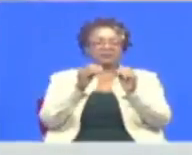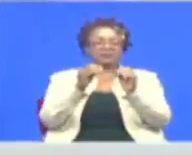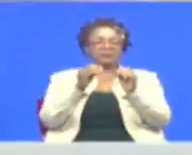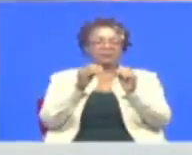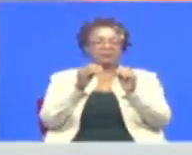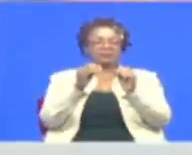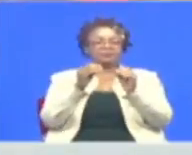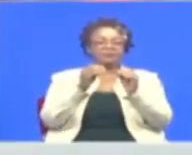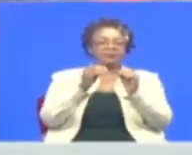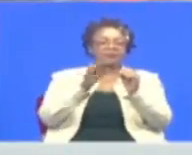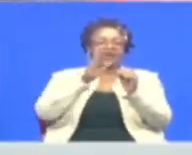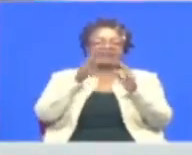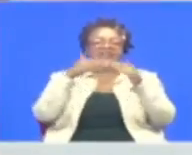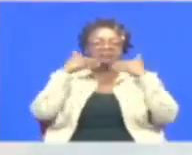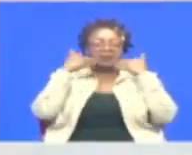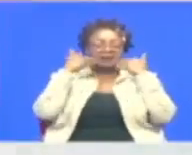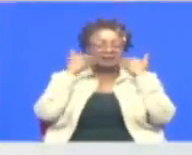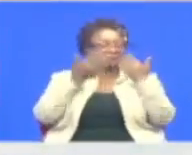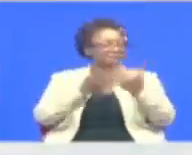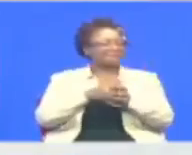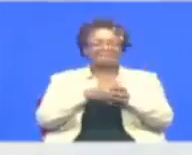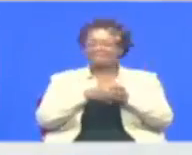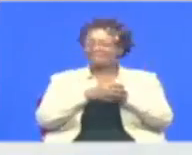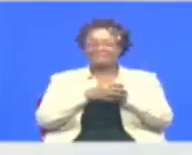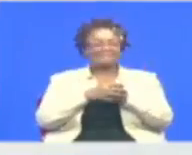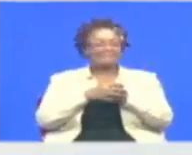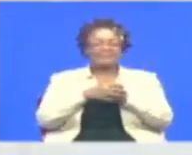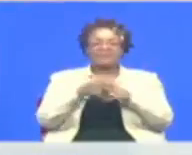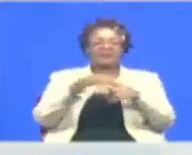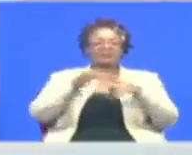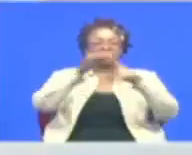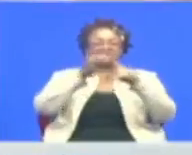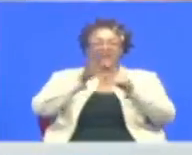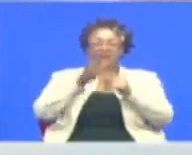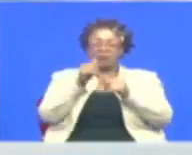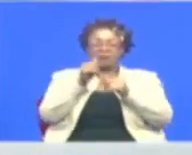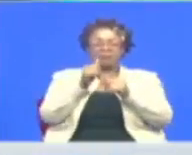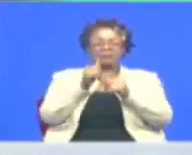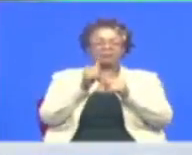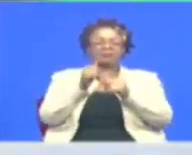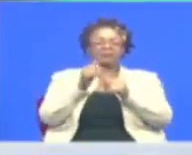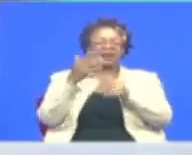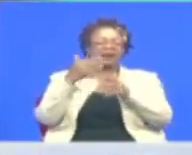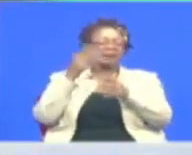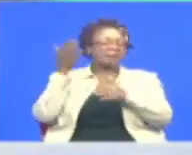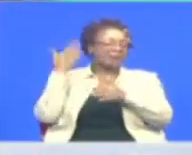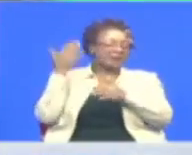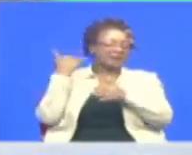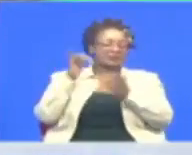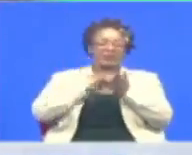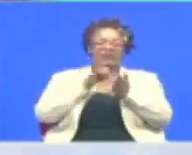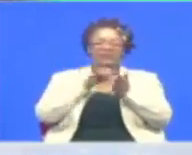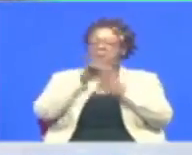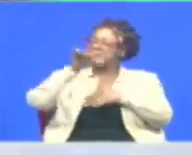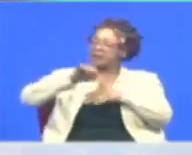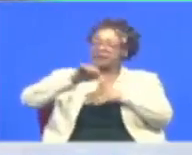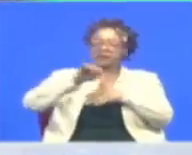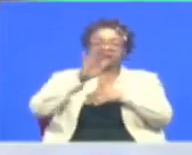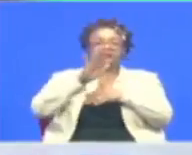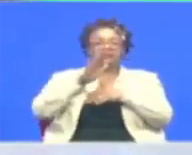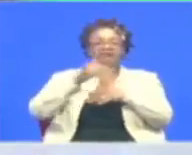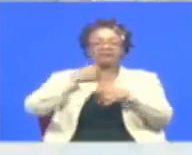Her smile is authentic, warm, especially coming from a burning past. Gladys Wainoi lived through Kenya's fight